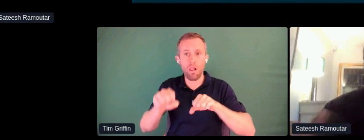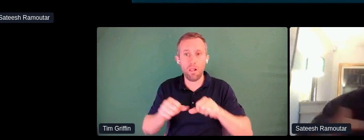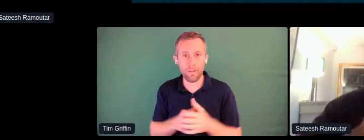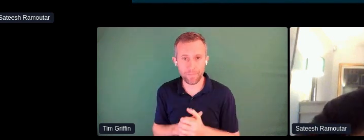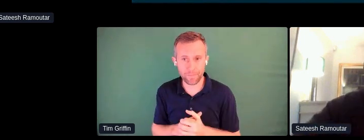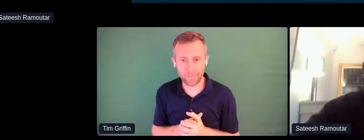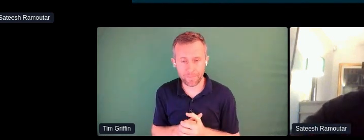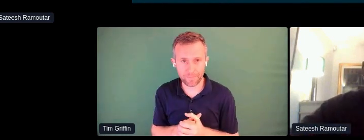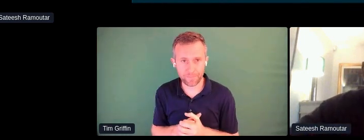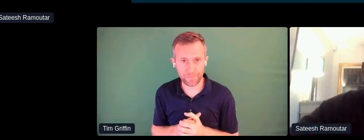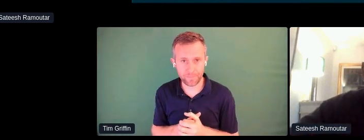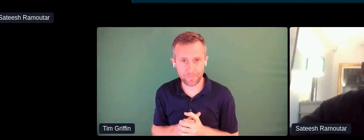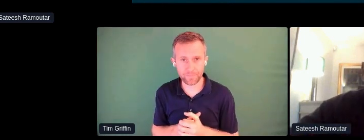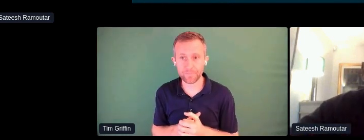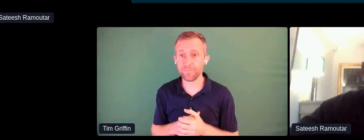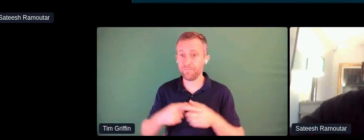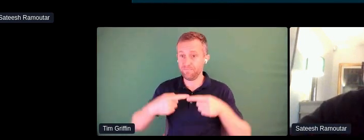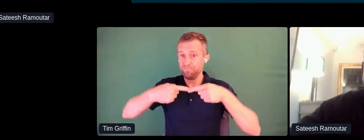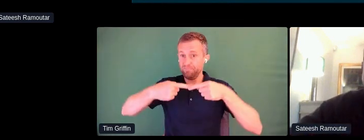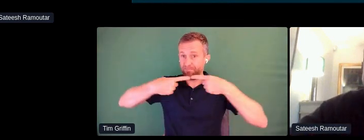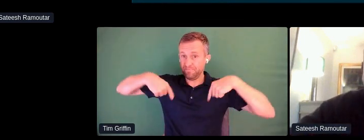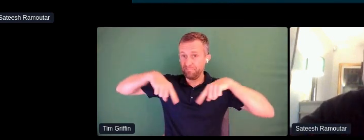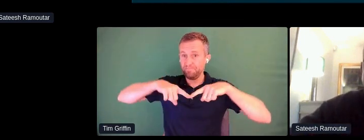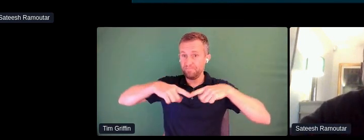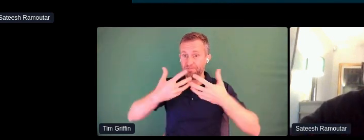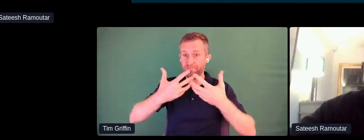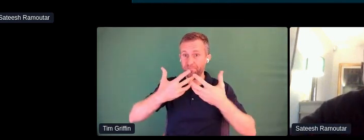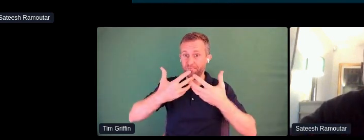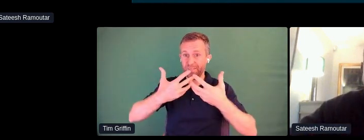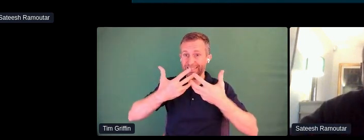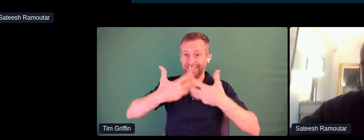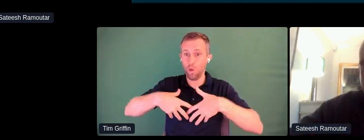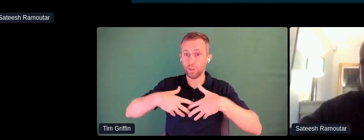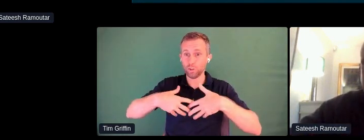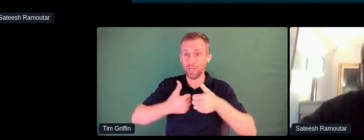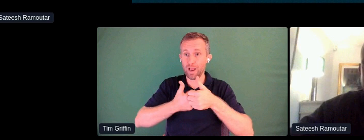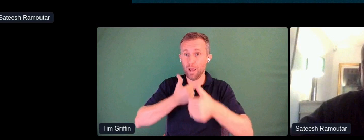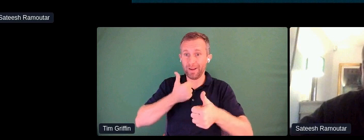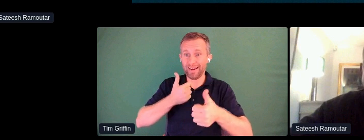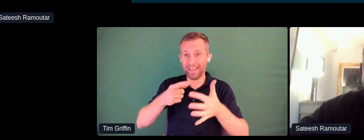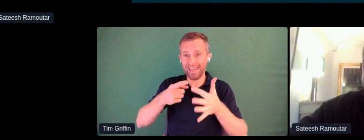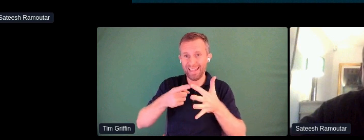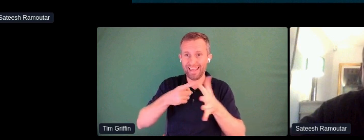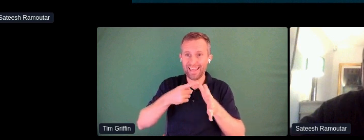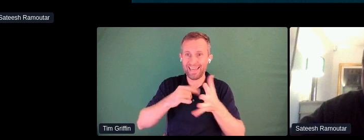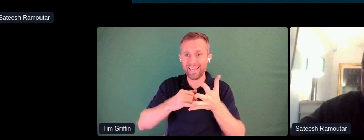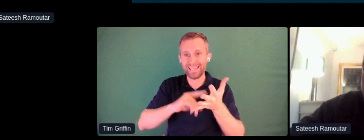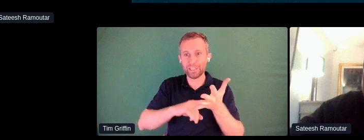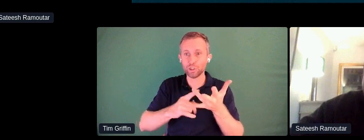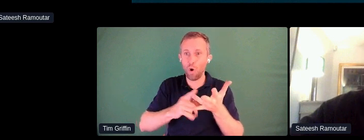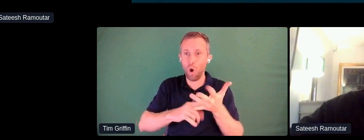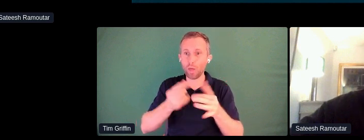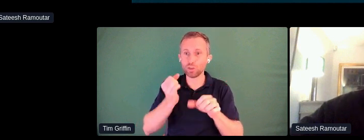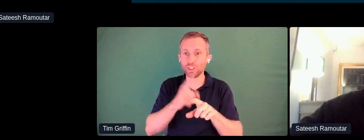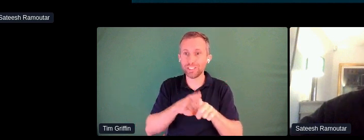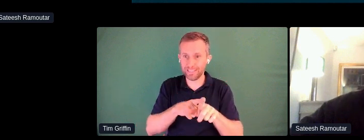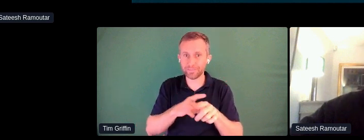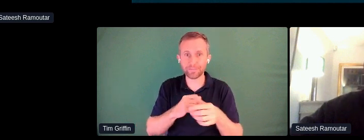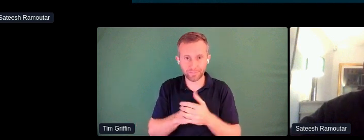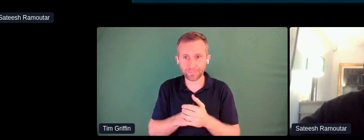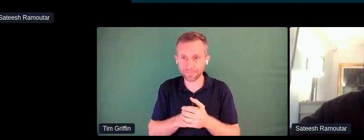So we at Easology, we've identified 7 issues through extensive research that users like Jerry